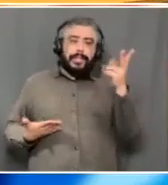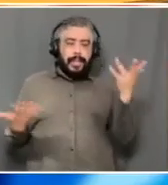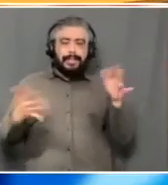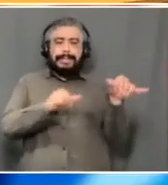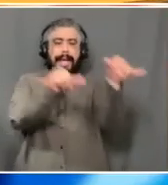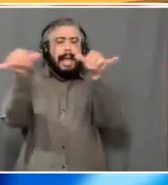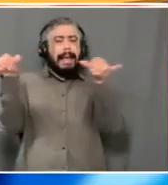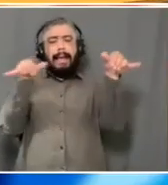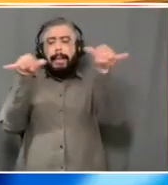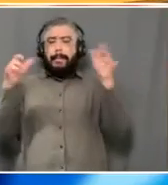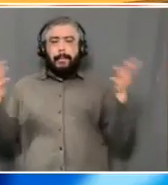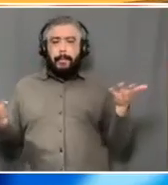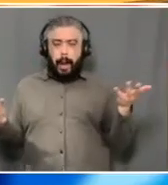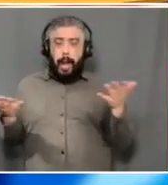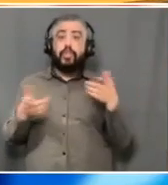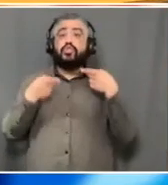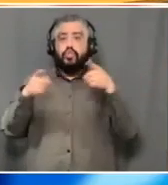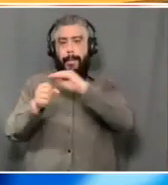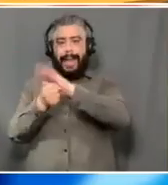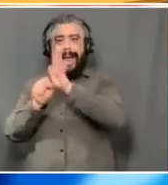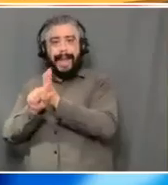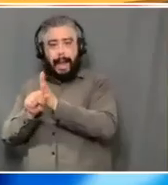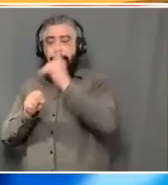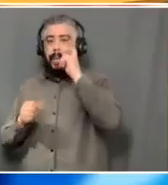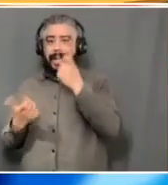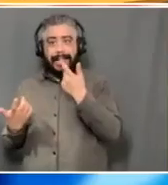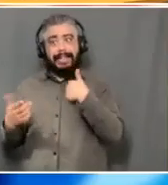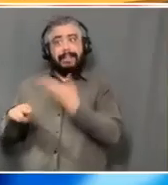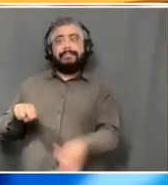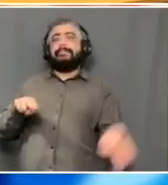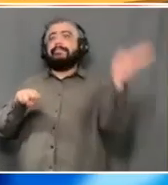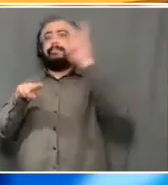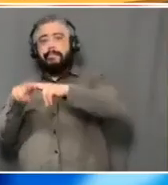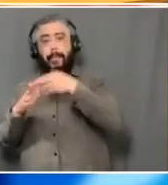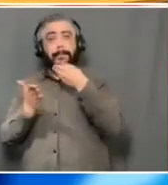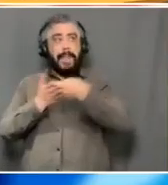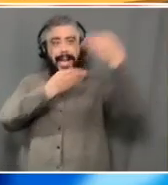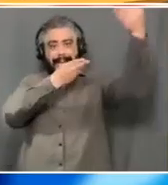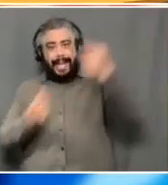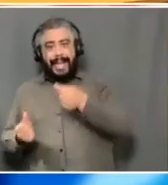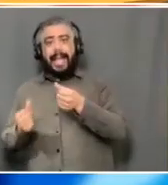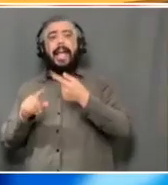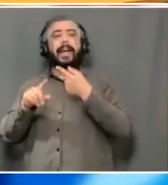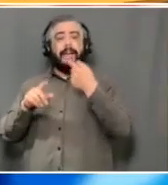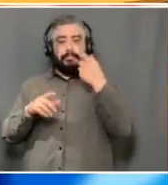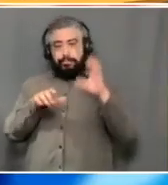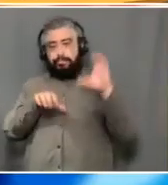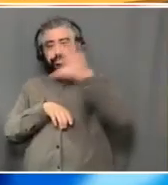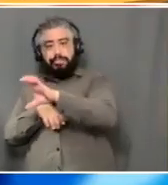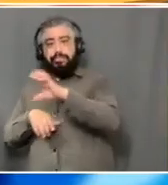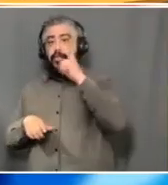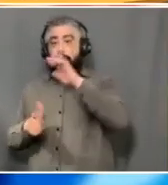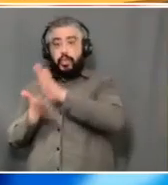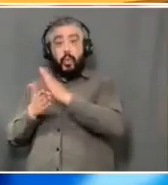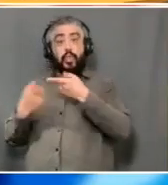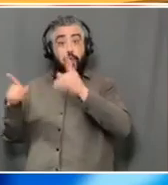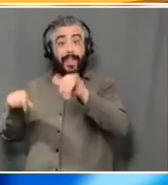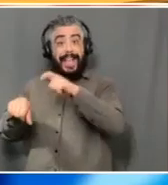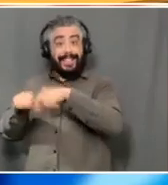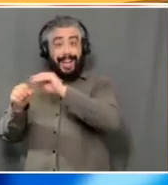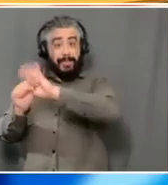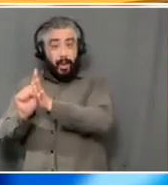where, during the pandemic years with a substantial influx of funds that were allocated to schools during that time period,